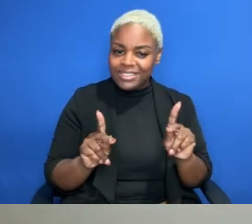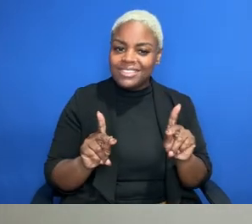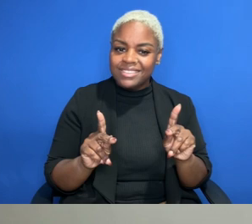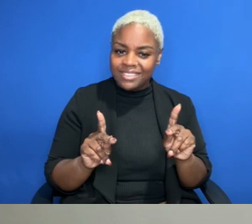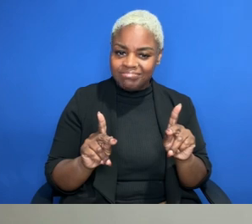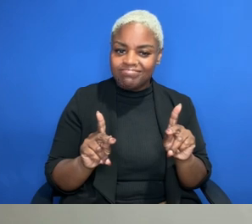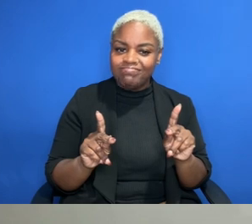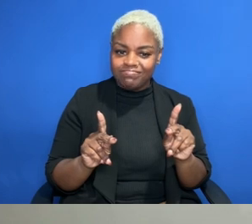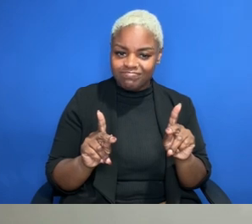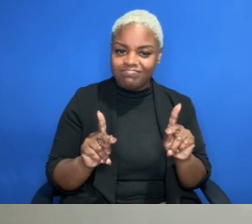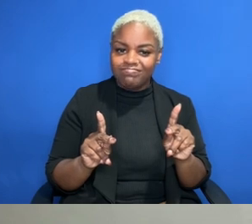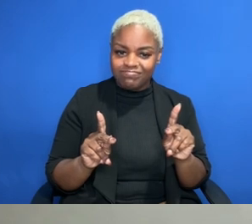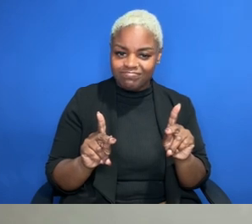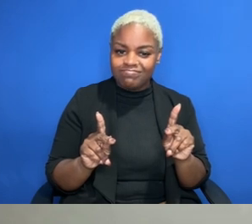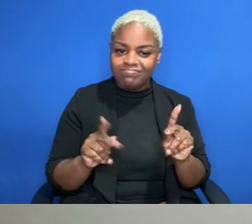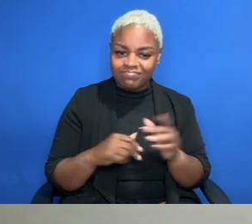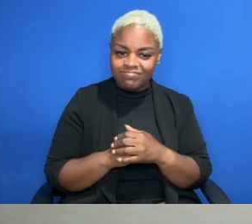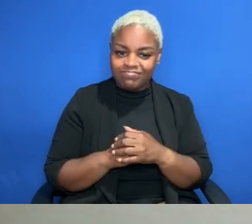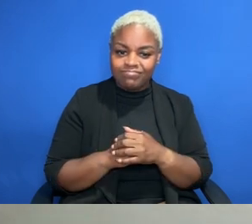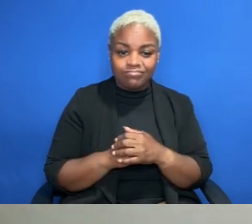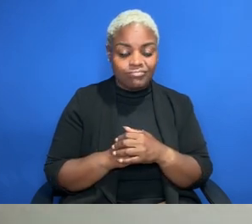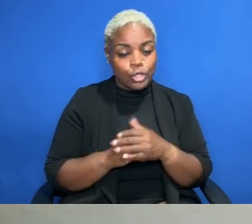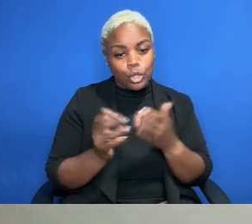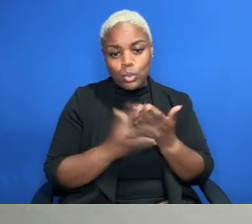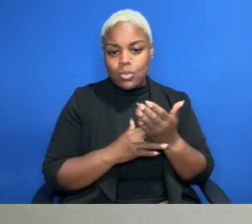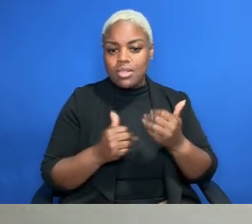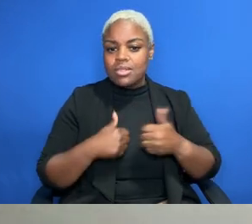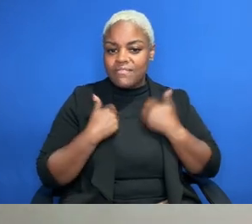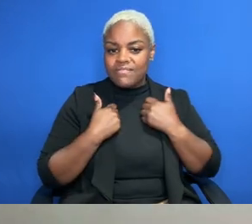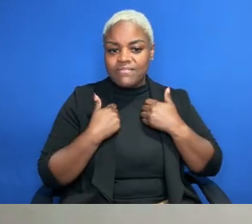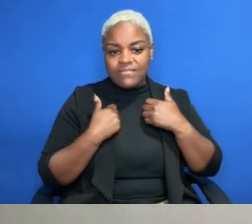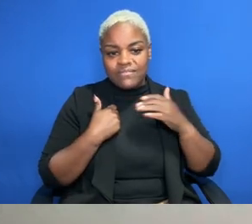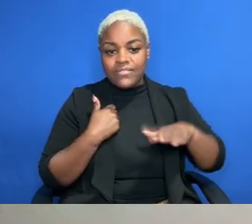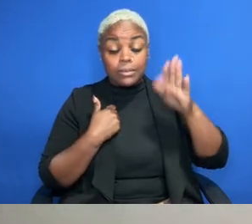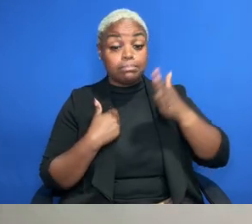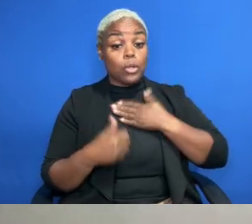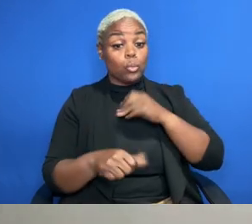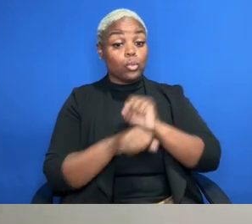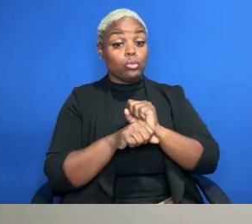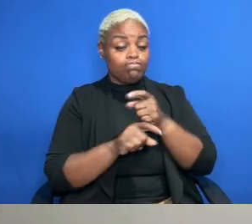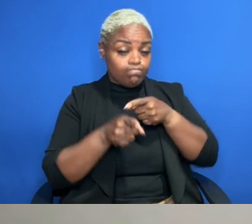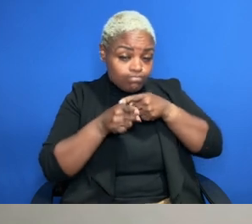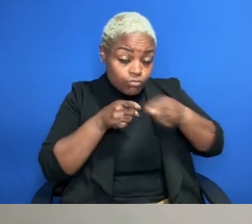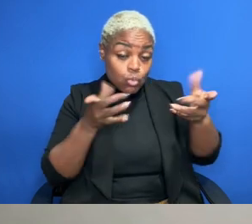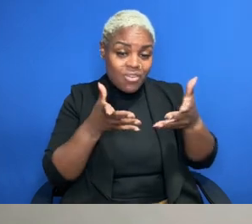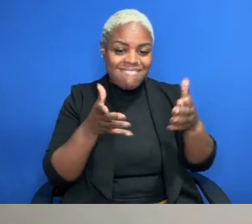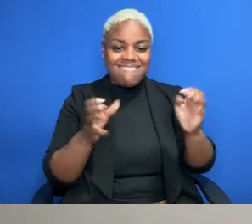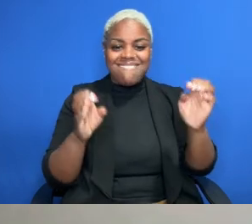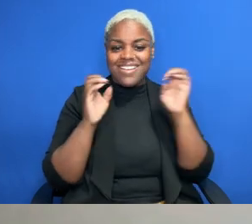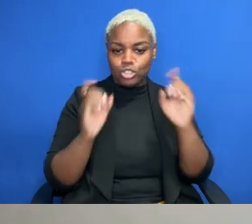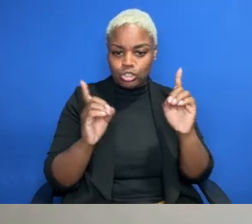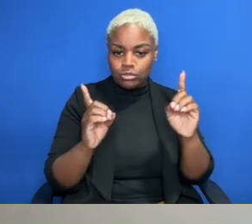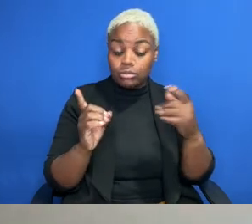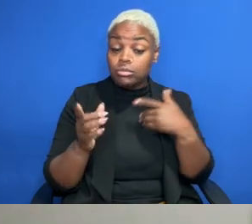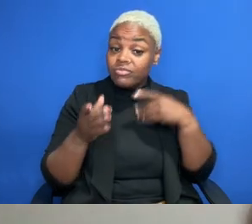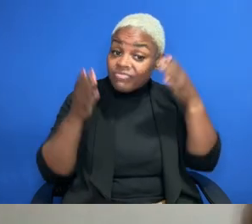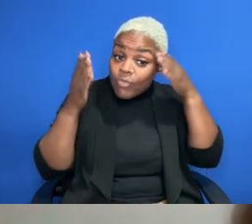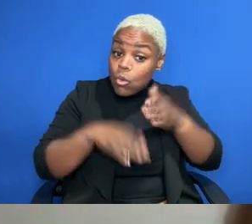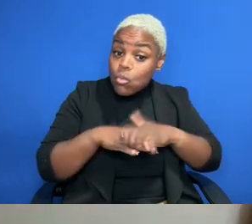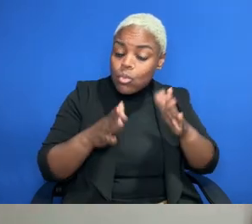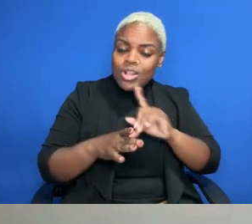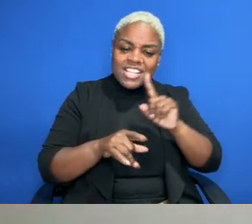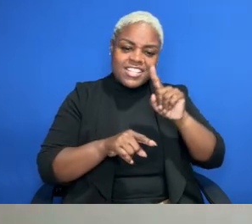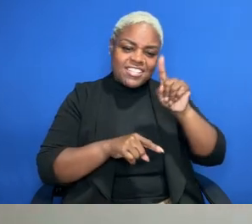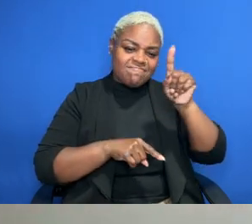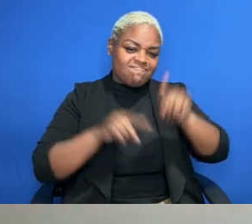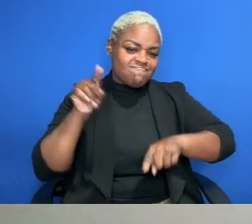and really fights for inclusive opportunities throughout the lifespan. My work is more in education, so that's